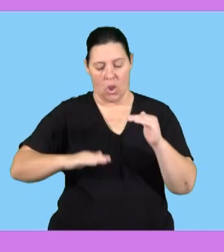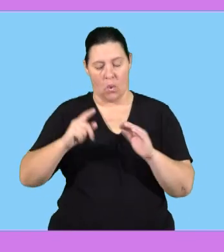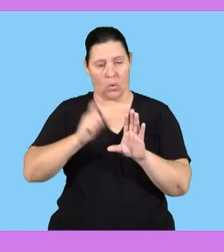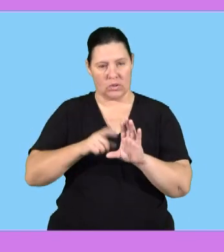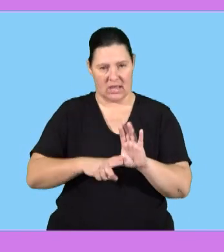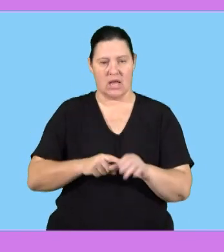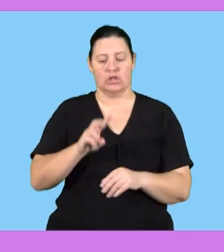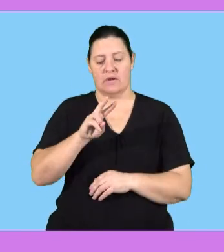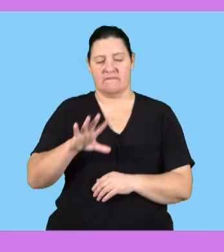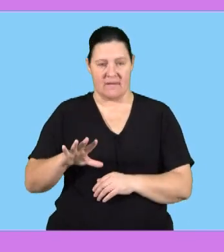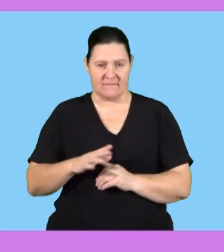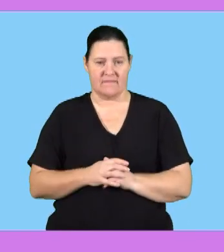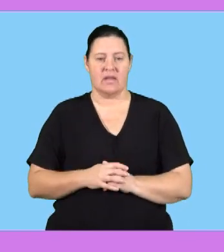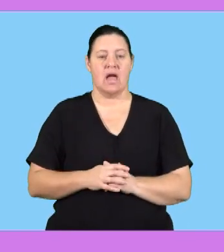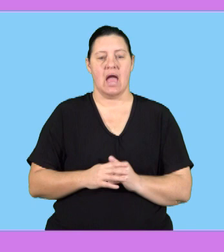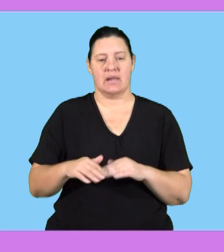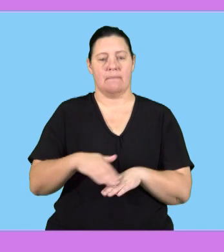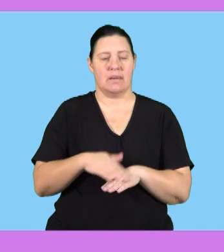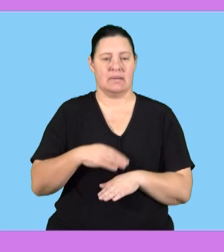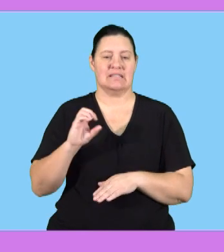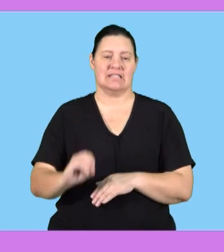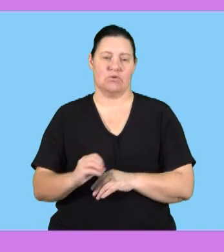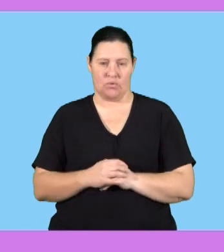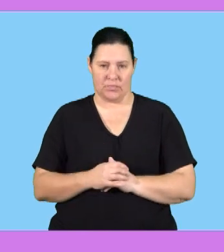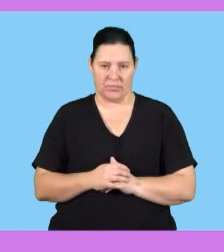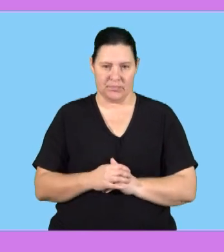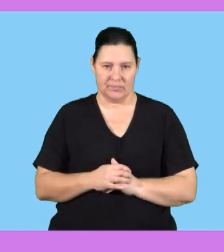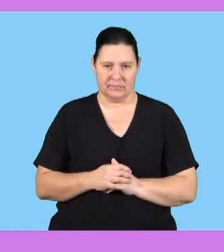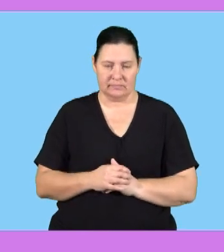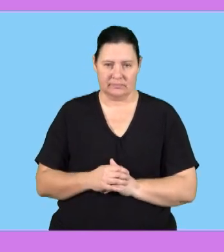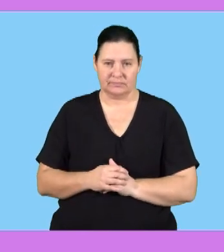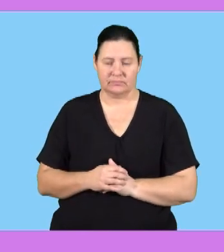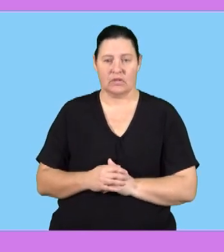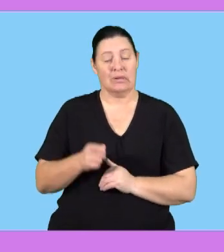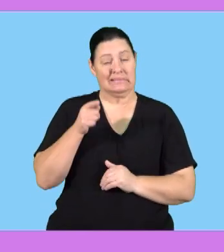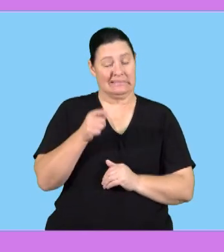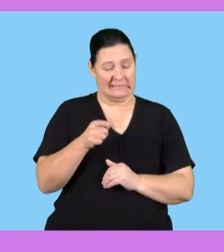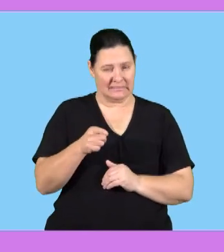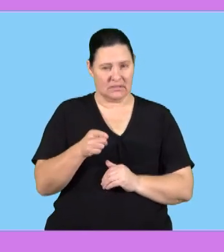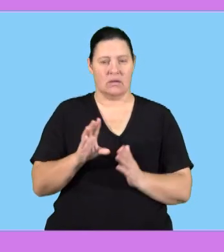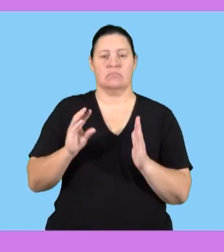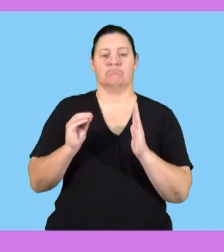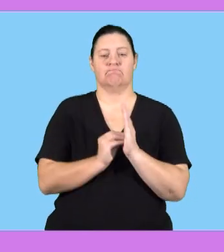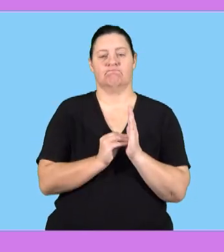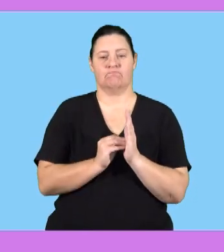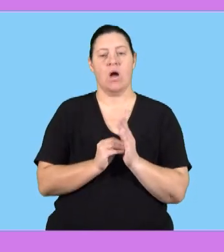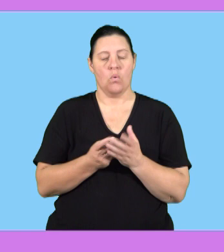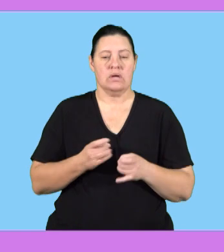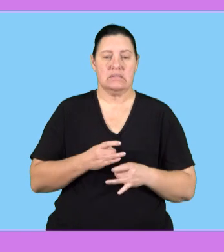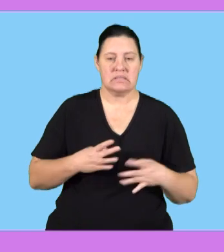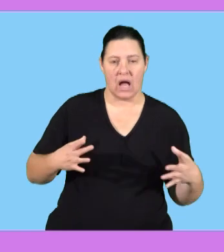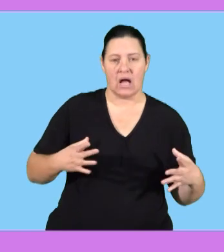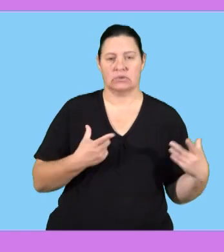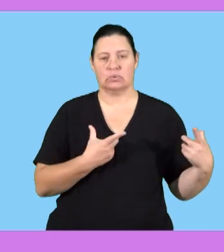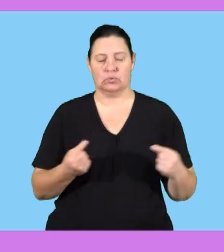lower quartile is the 25th percentile, and obviously the minimum will be our 0th percentile. Now this will put in play once